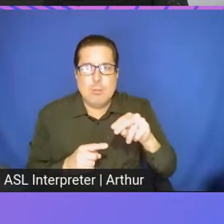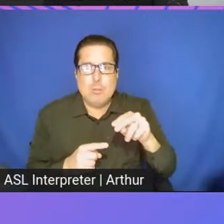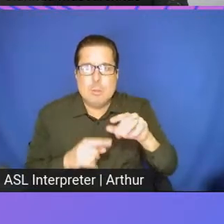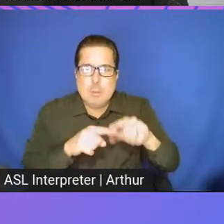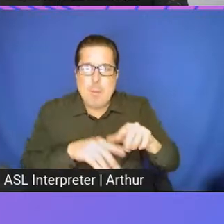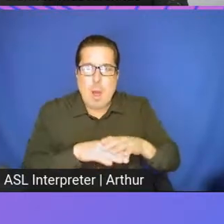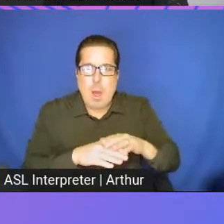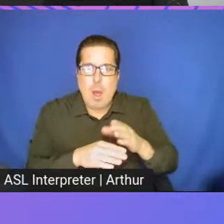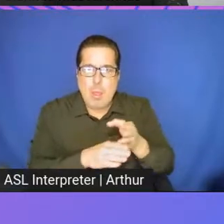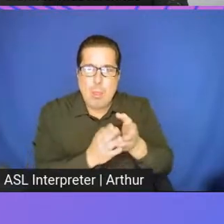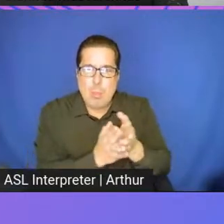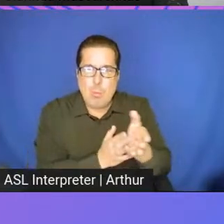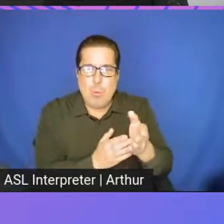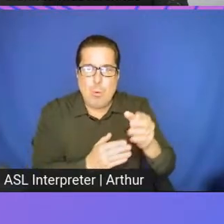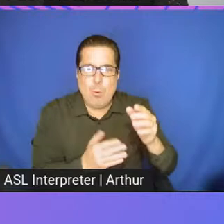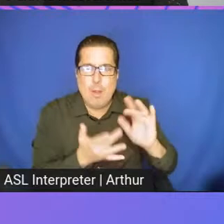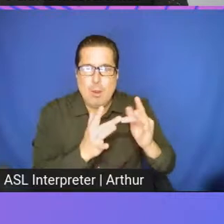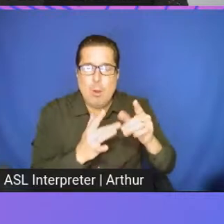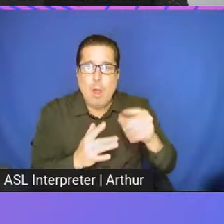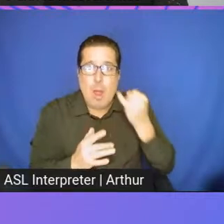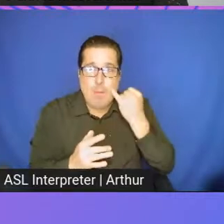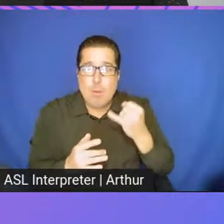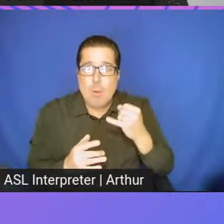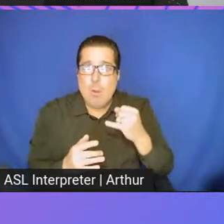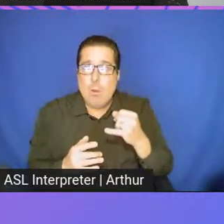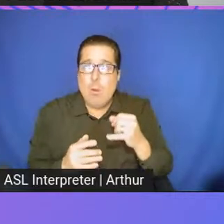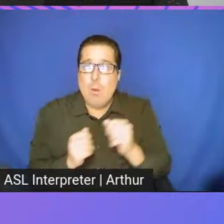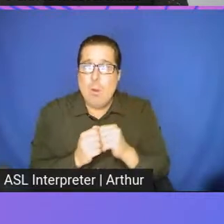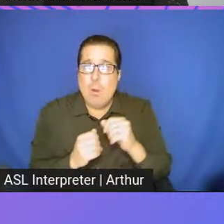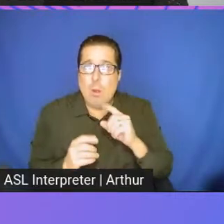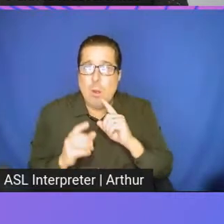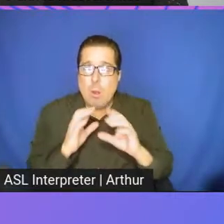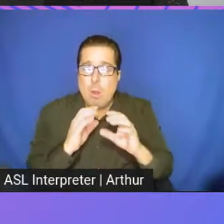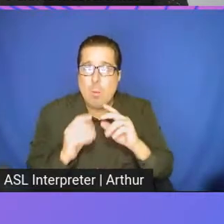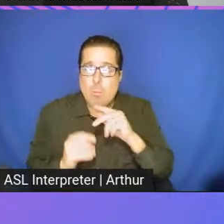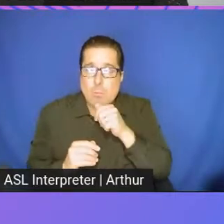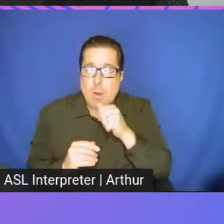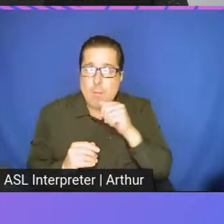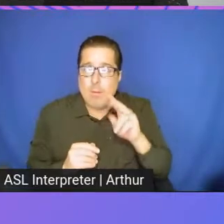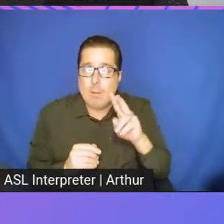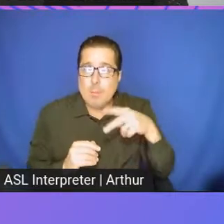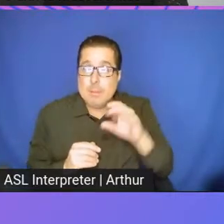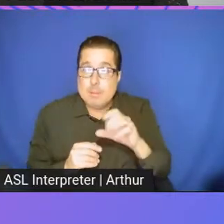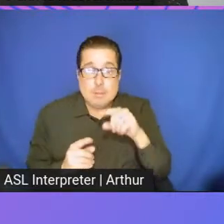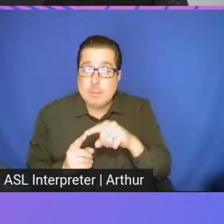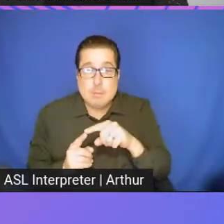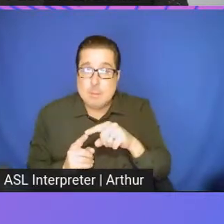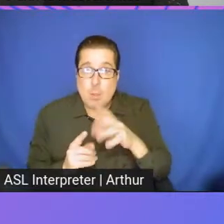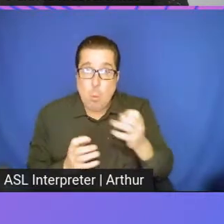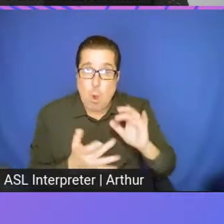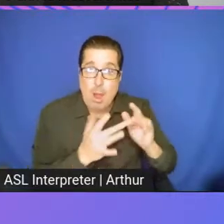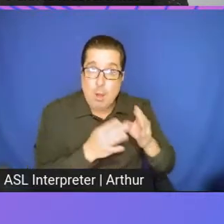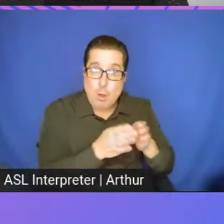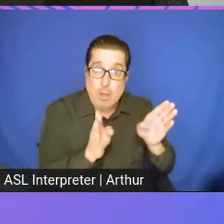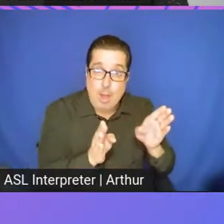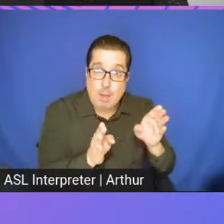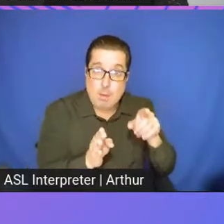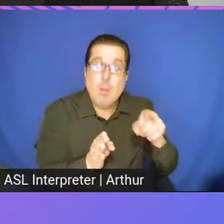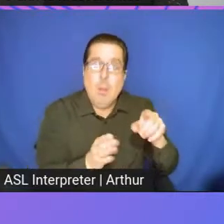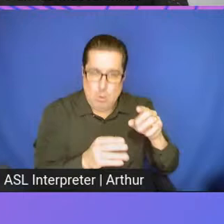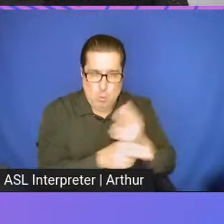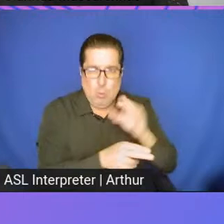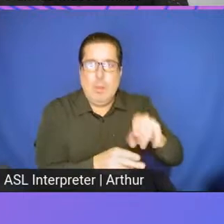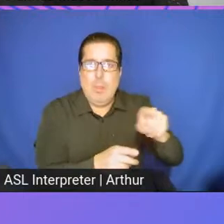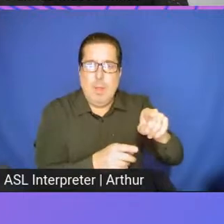If you don't want to talk through the private VPC, you want to talk to internet, this is the option you want to choose. And the public